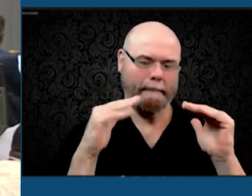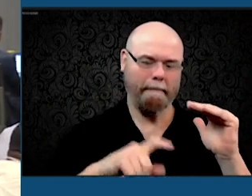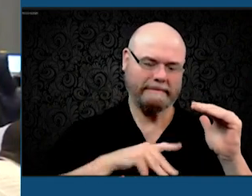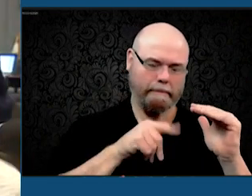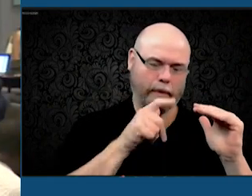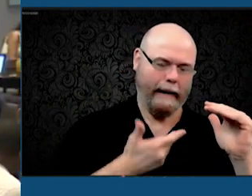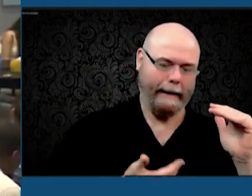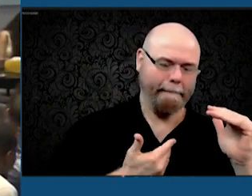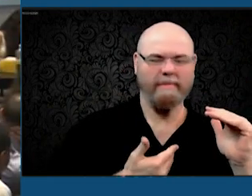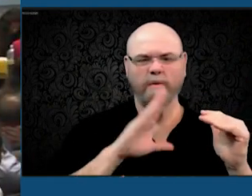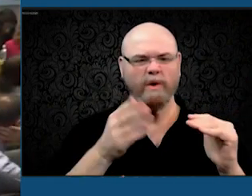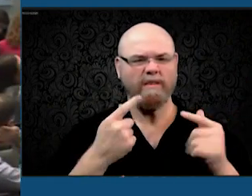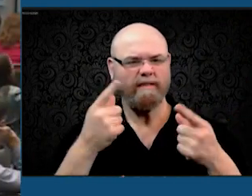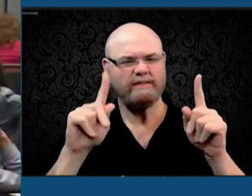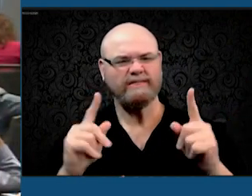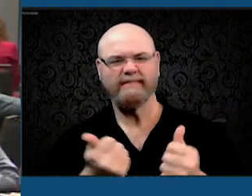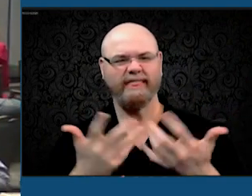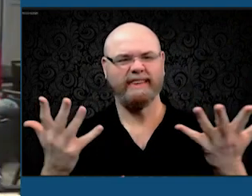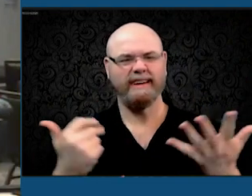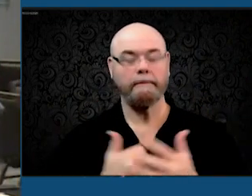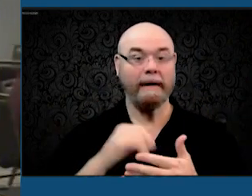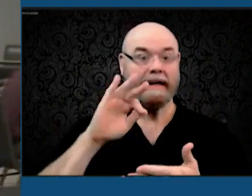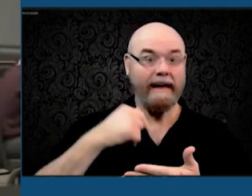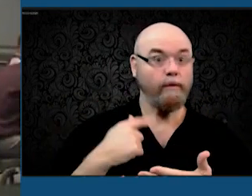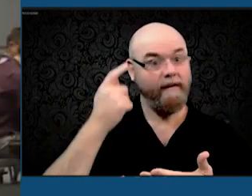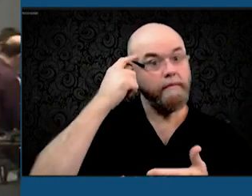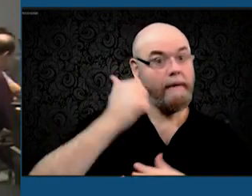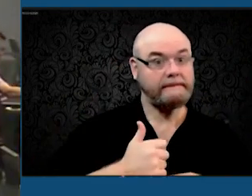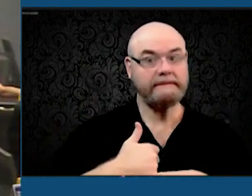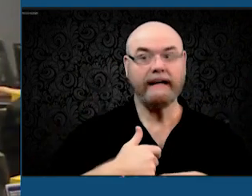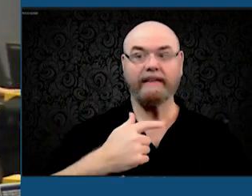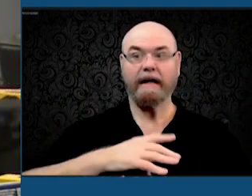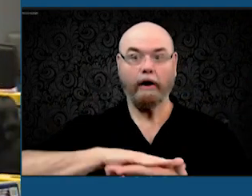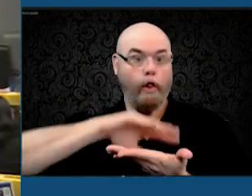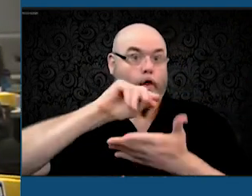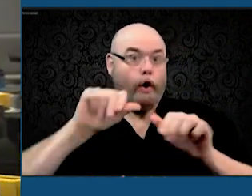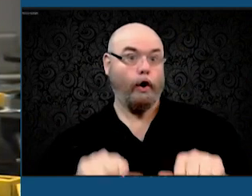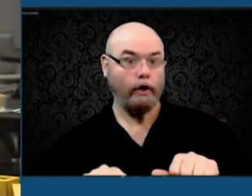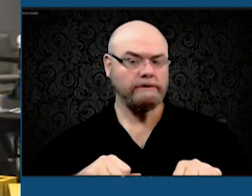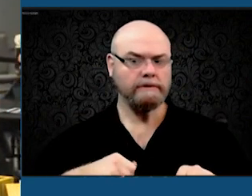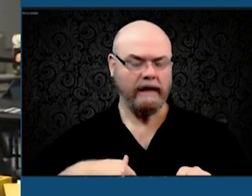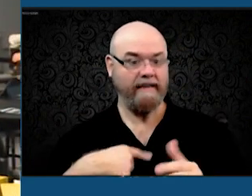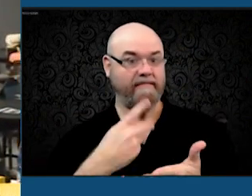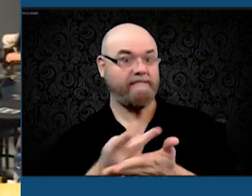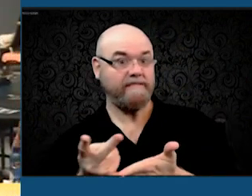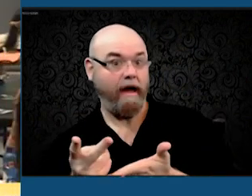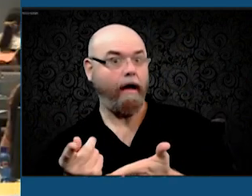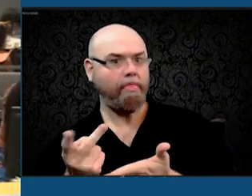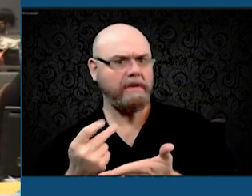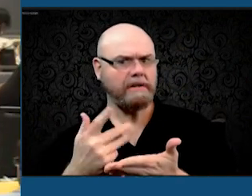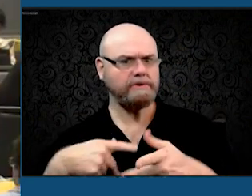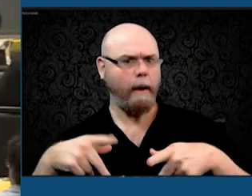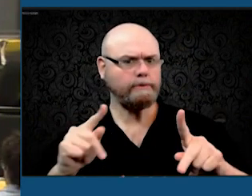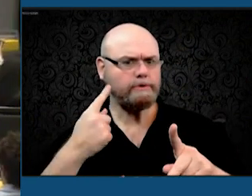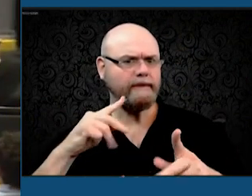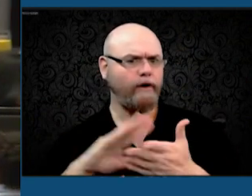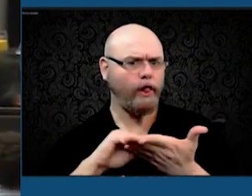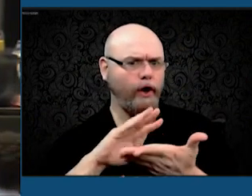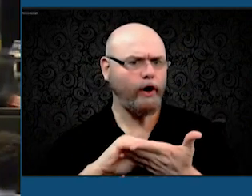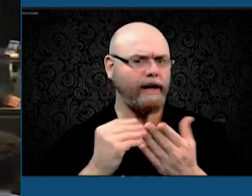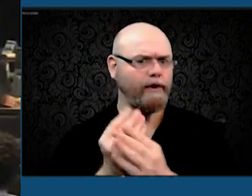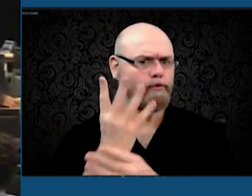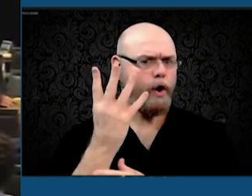we have a mindset that I can learn this stuff, and when I fail, that's an opportunity to learn and grow. That's